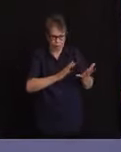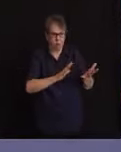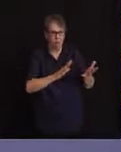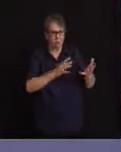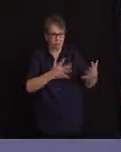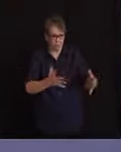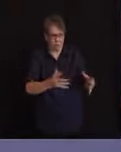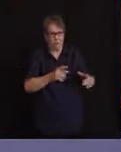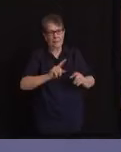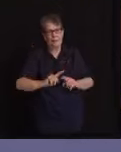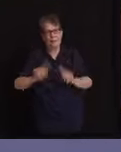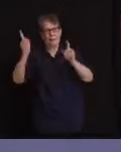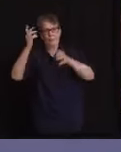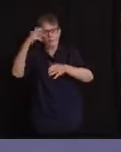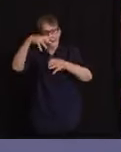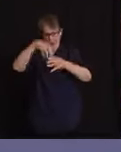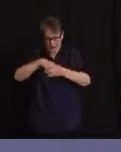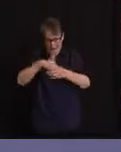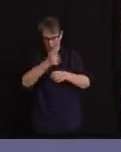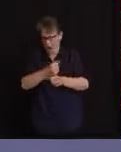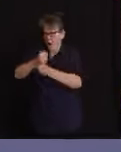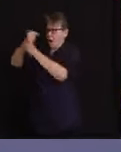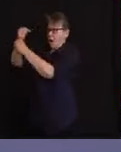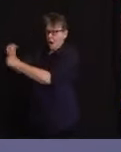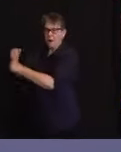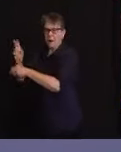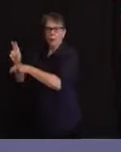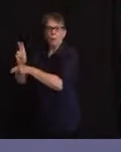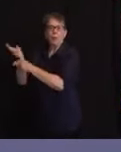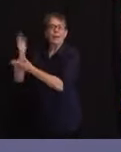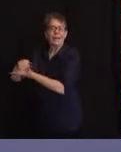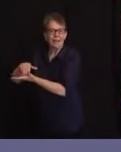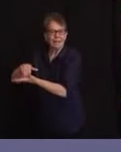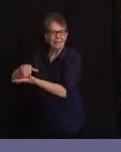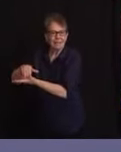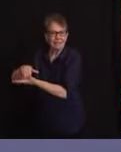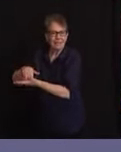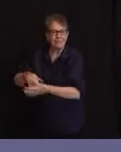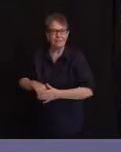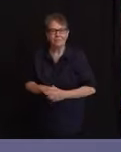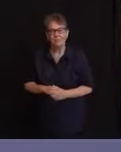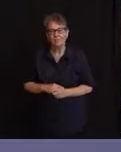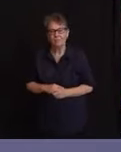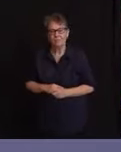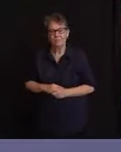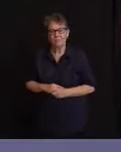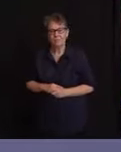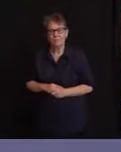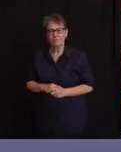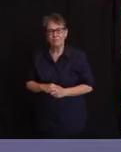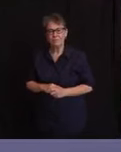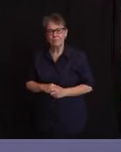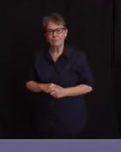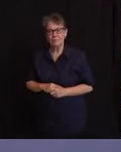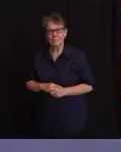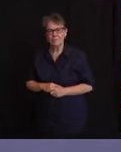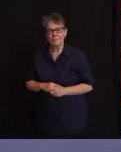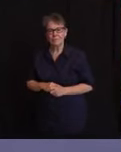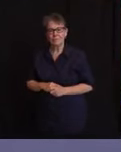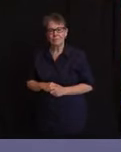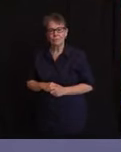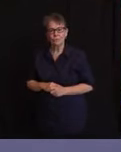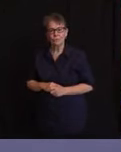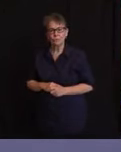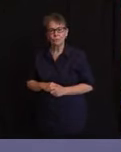anecdotal stories that came back to us. Again, I take no joy in having parks closed. The problem is, and I know some folks have said in the